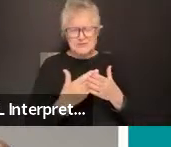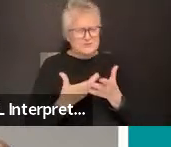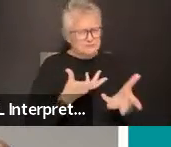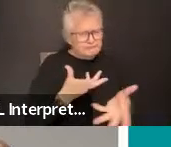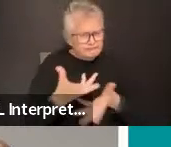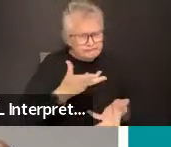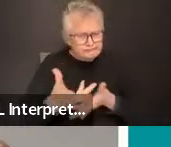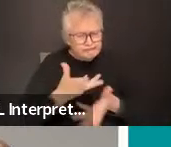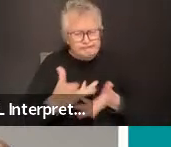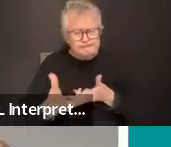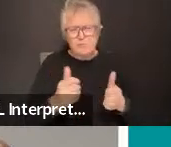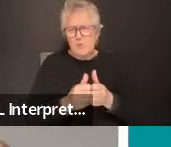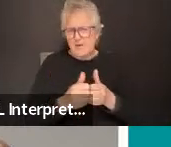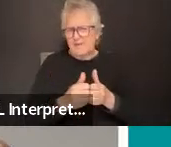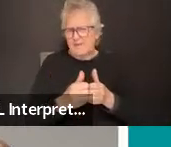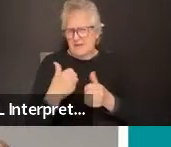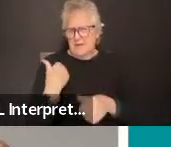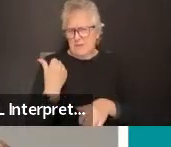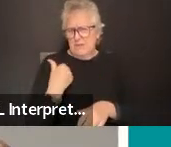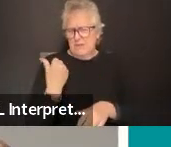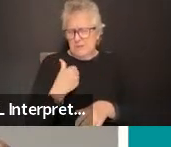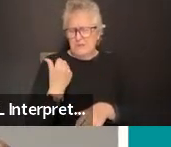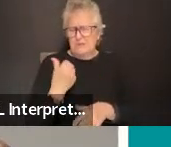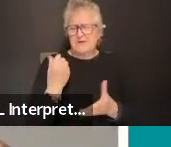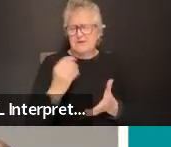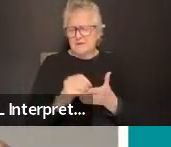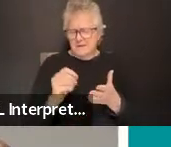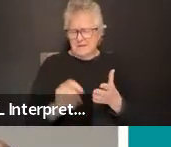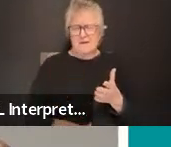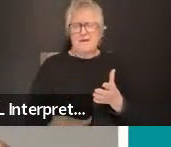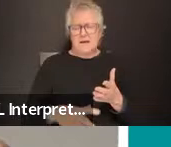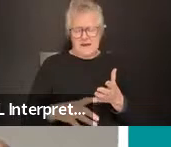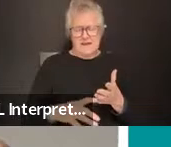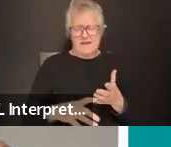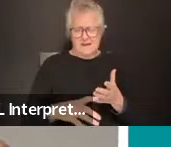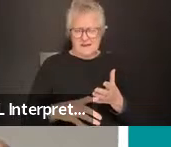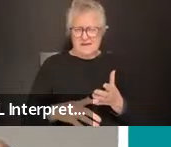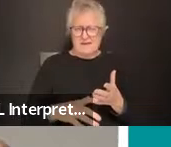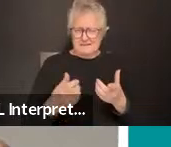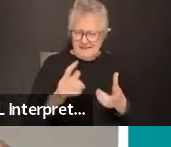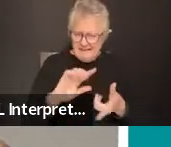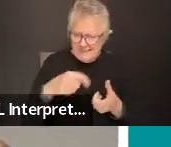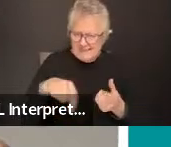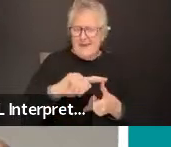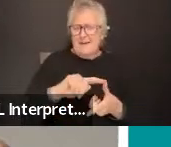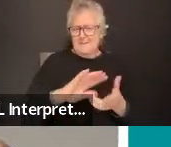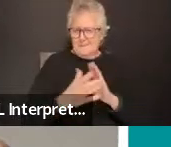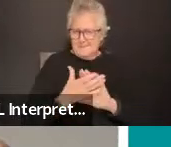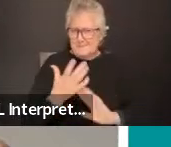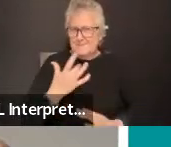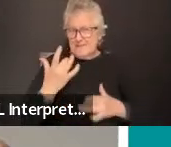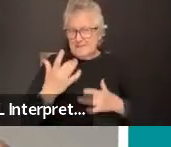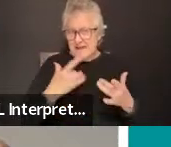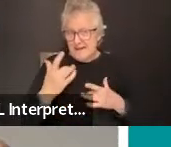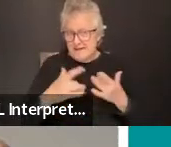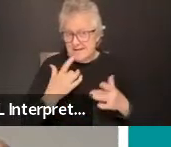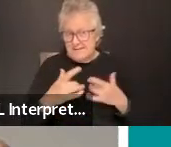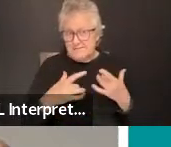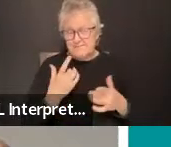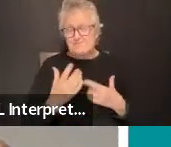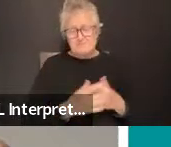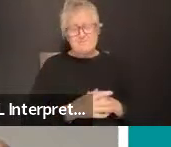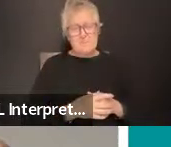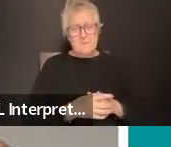interest. Those efforts pay dividends. And then maybe lastly, I'll talk about the Bi-State